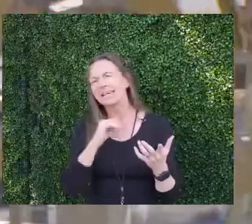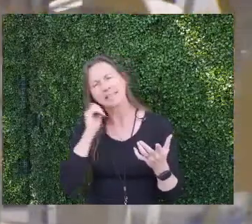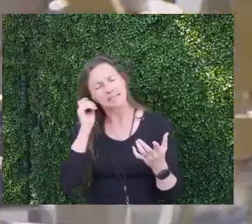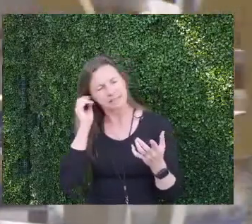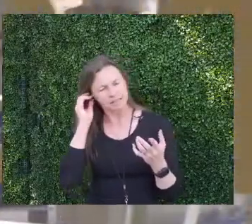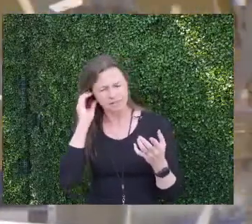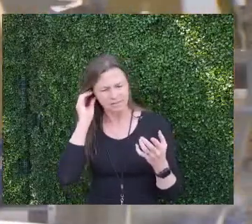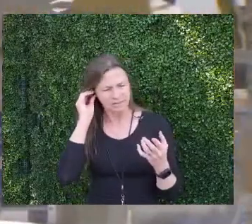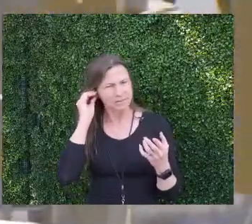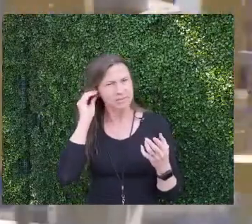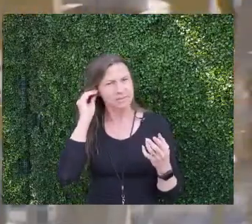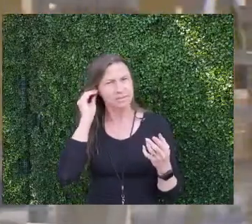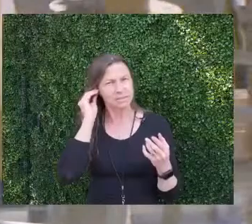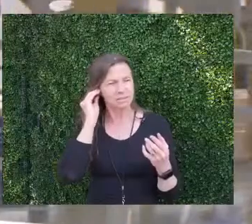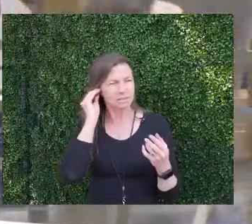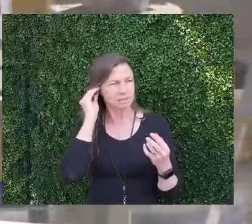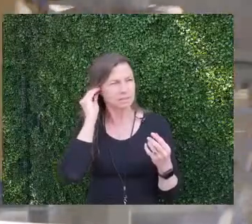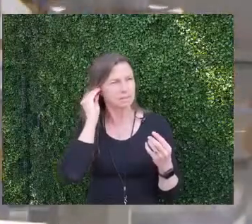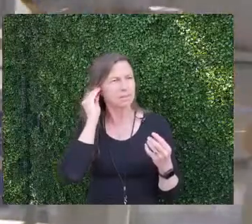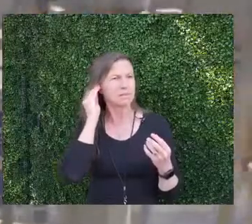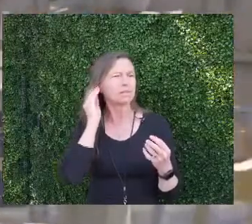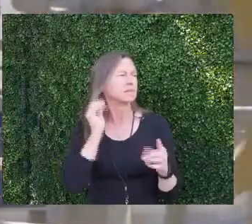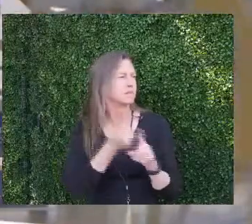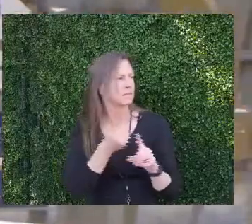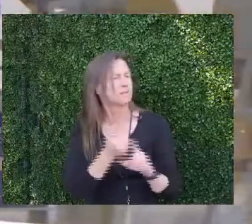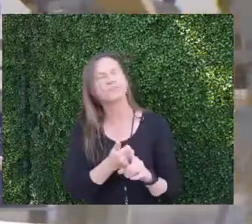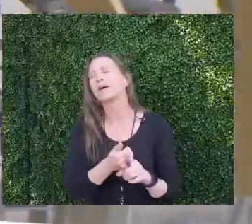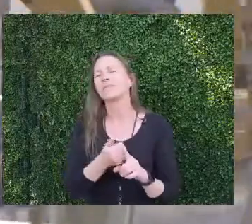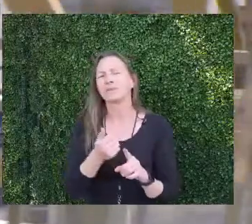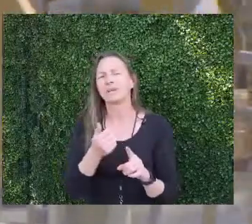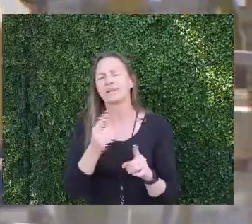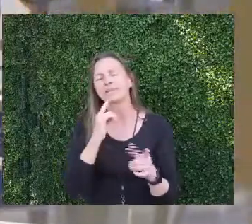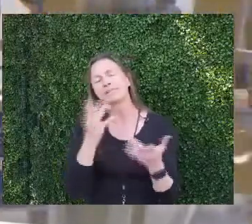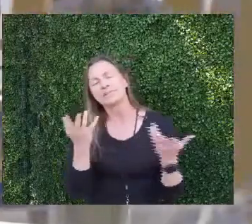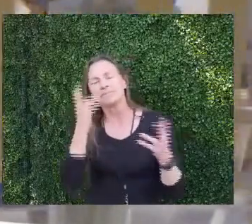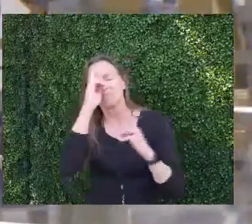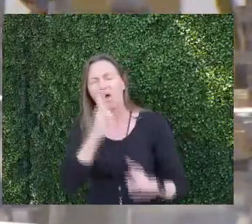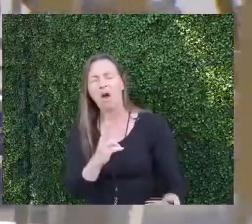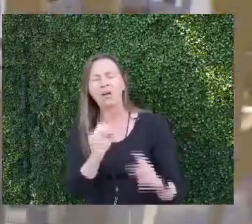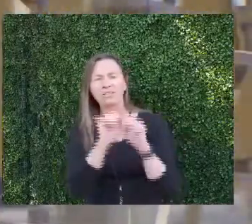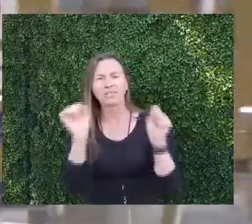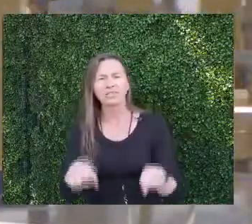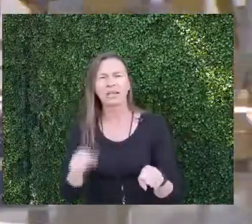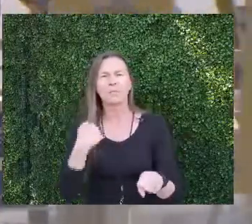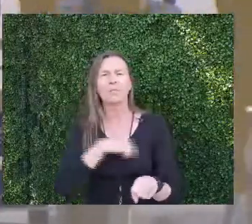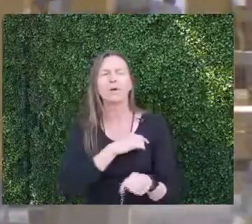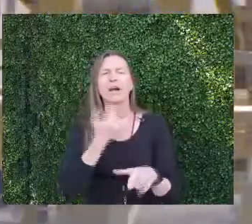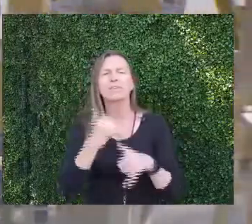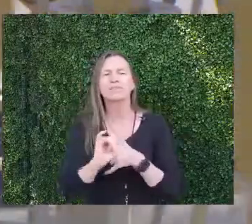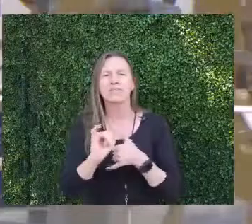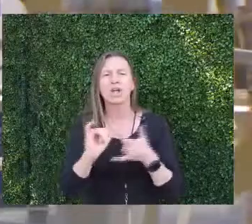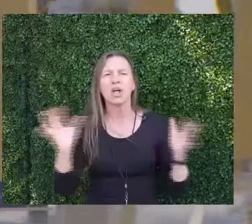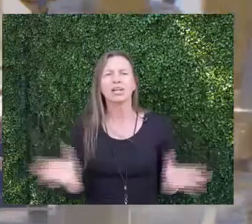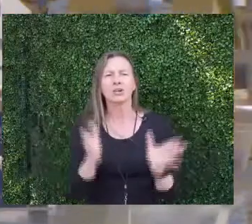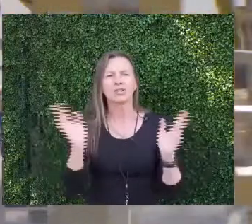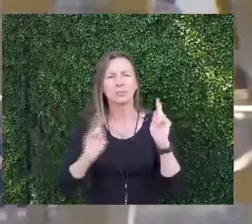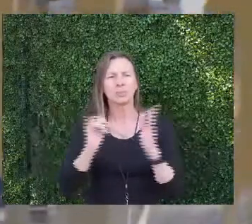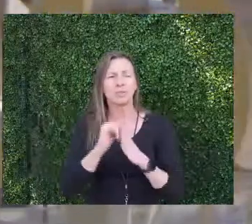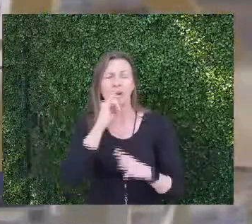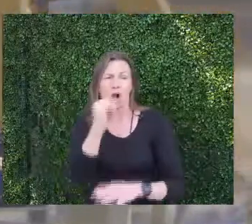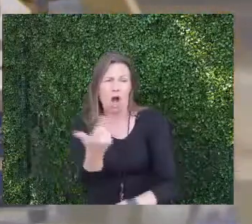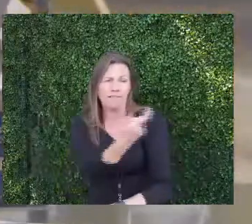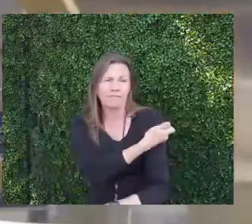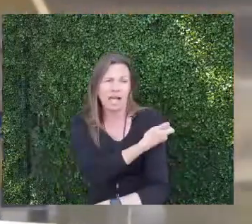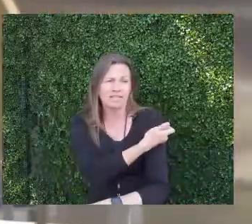it's self-attestation. It's a bit of the honor system. We're still encouraging people that are unvaccinated to